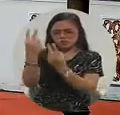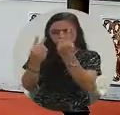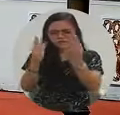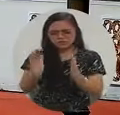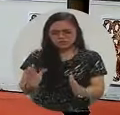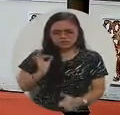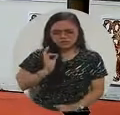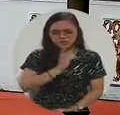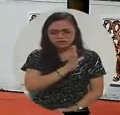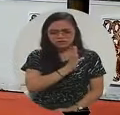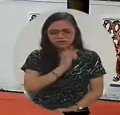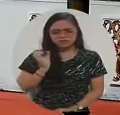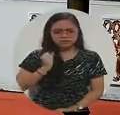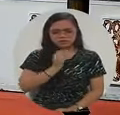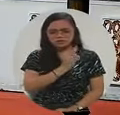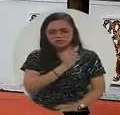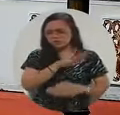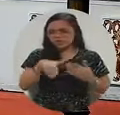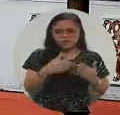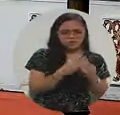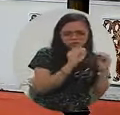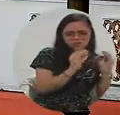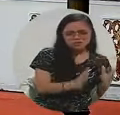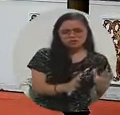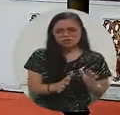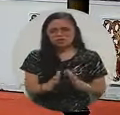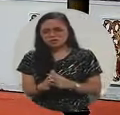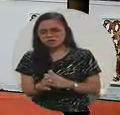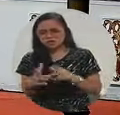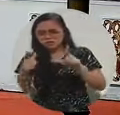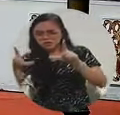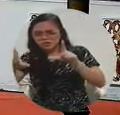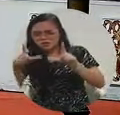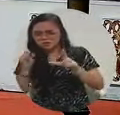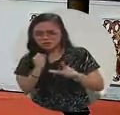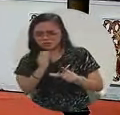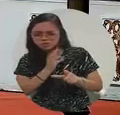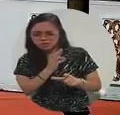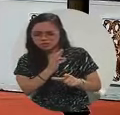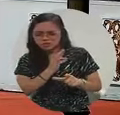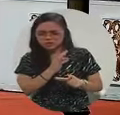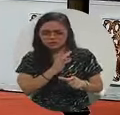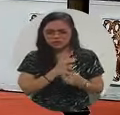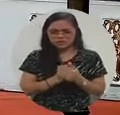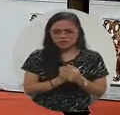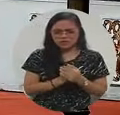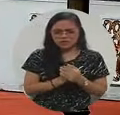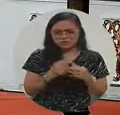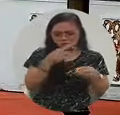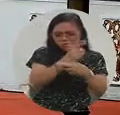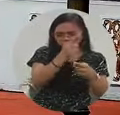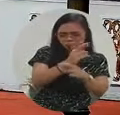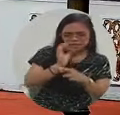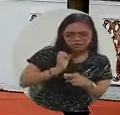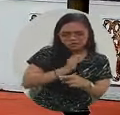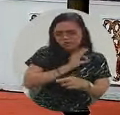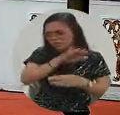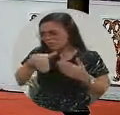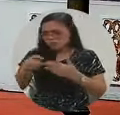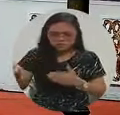staff, kitchen staff, Bible college staff, academy staff, library foundation staff, our maintenance crew, extension